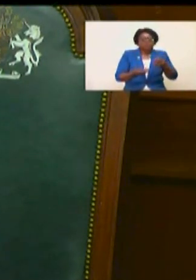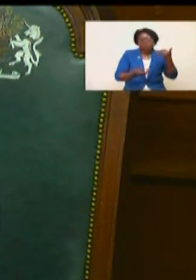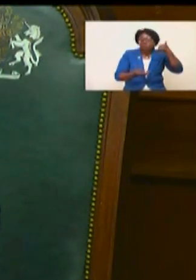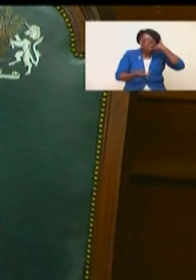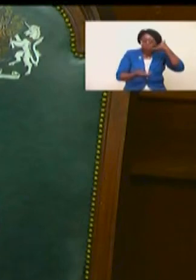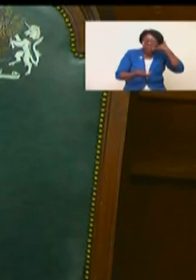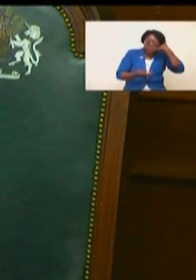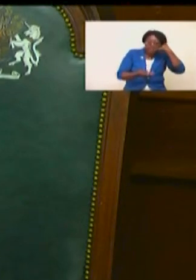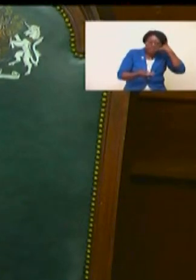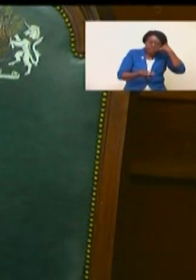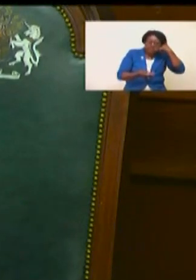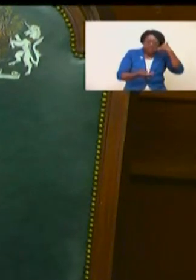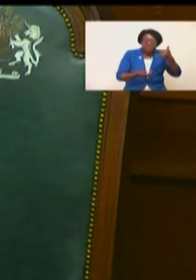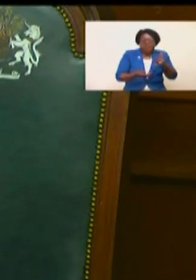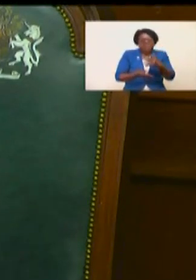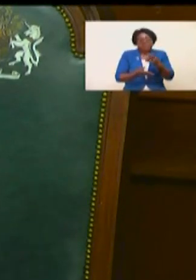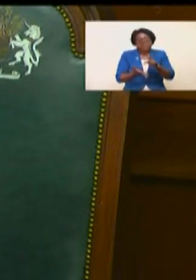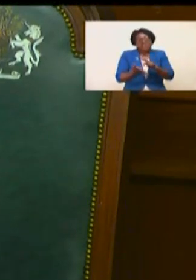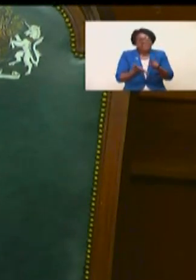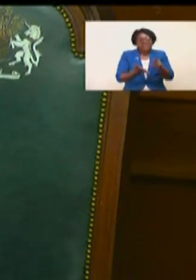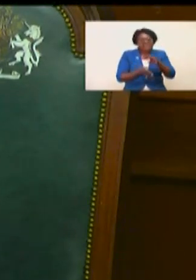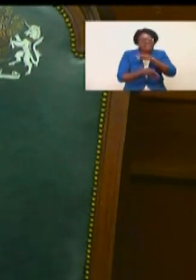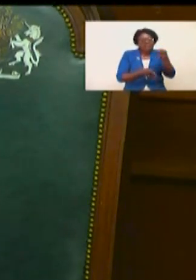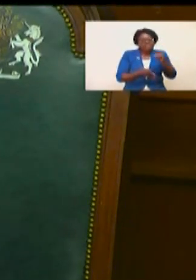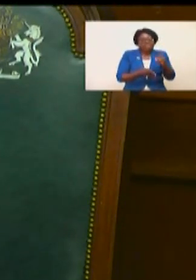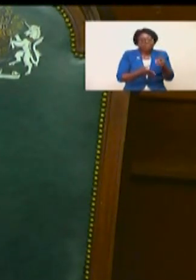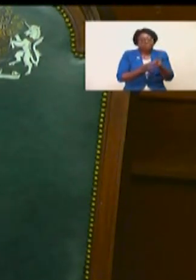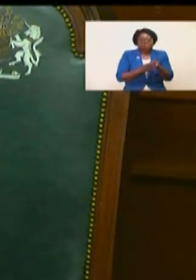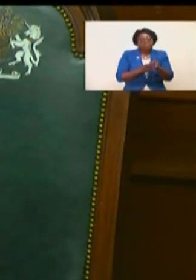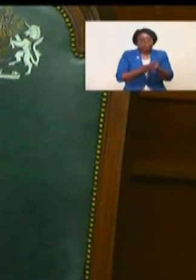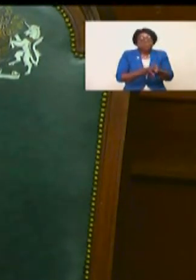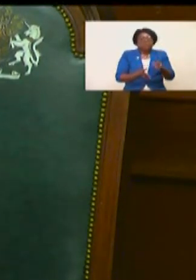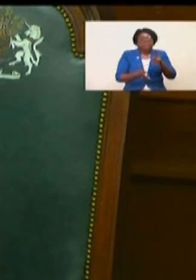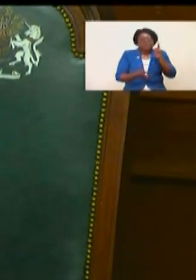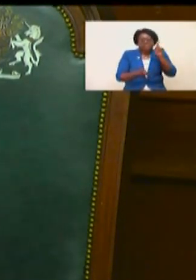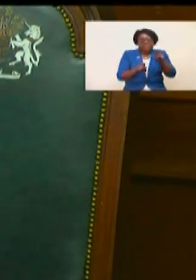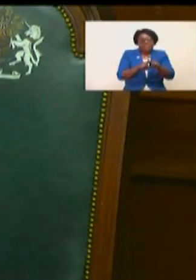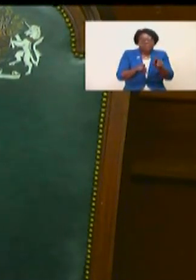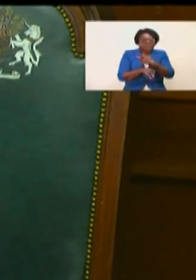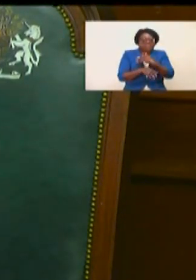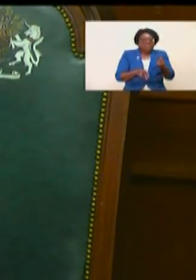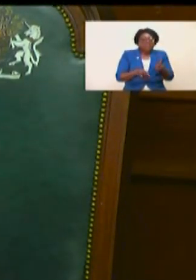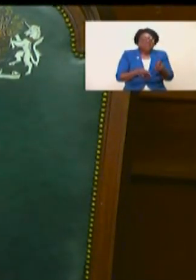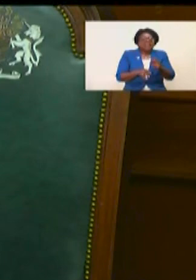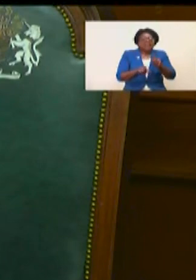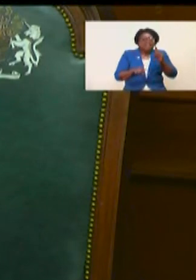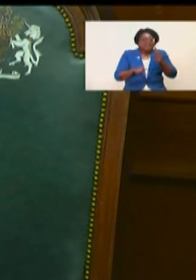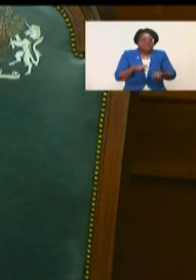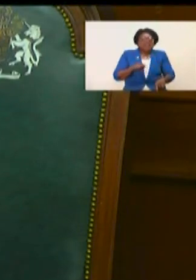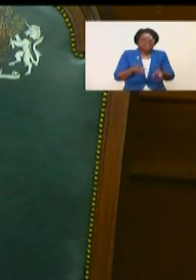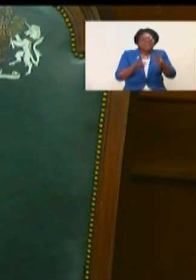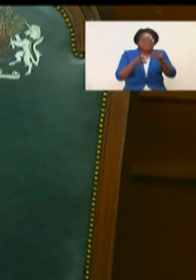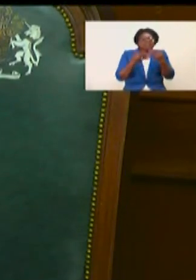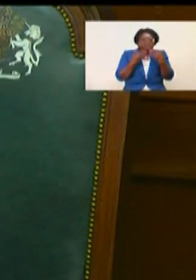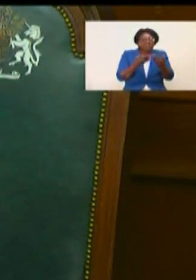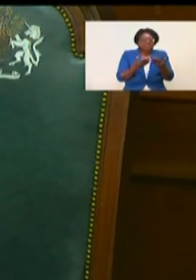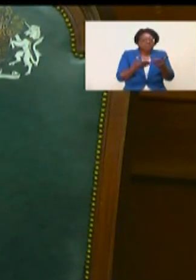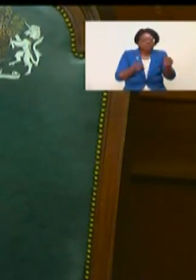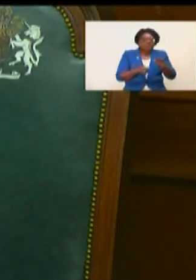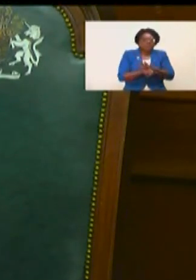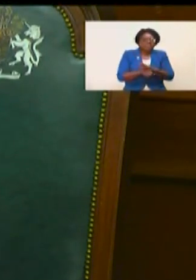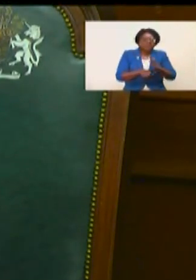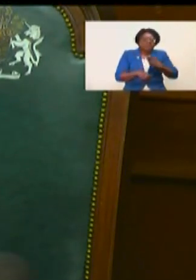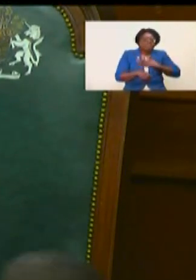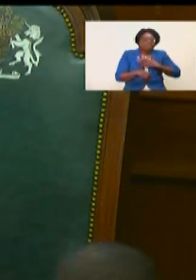text. Many thanks to my family and friends. My siblings and I can't thank you enough. My mother is now home